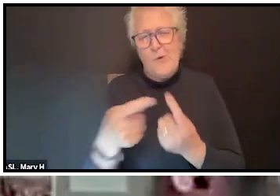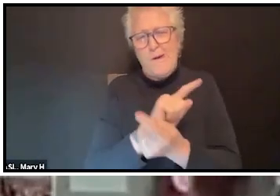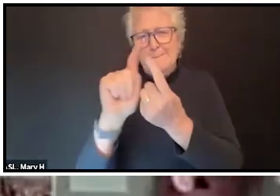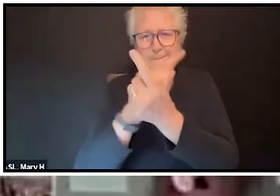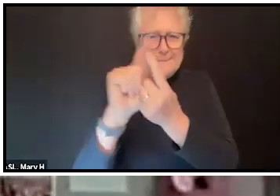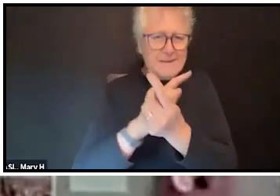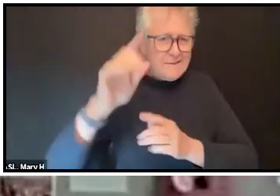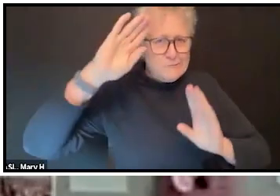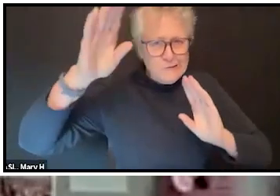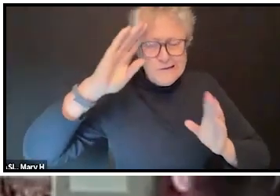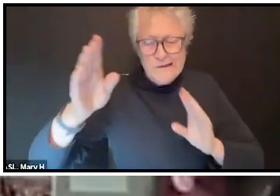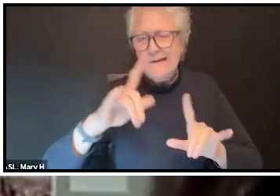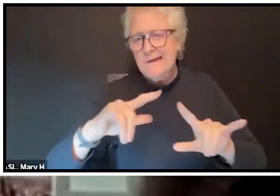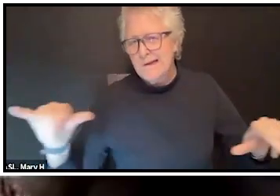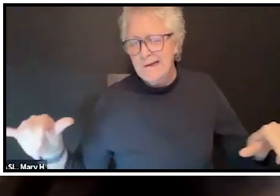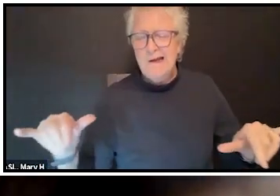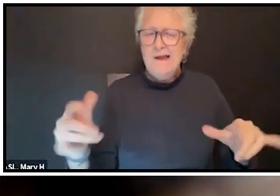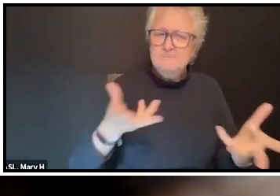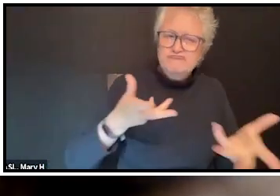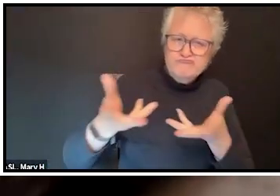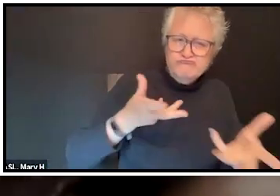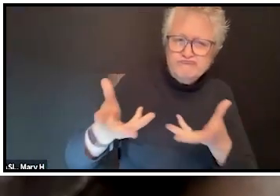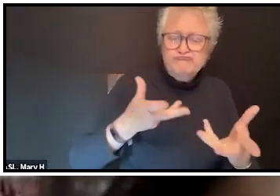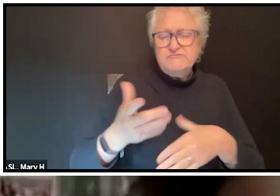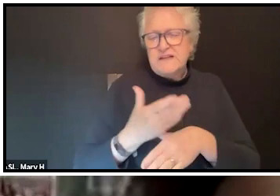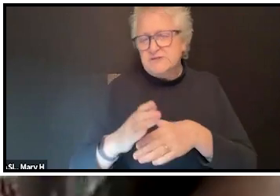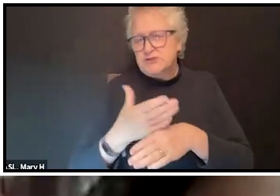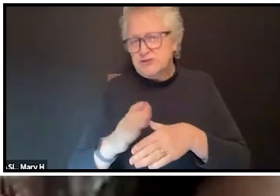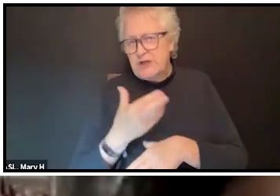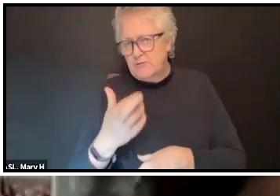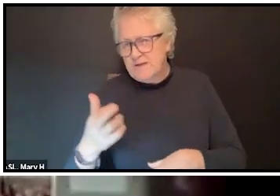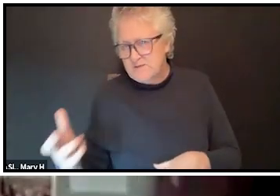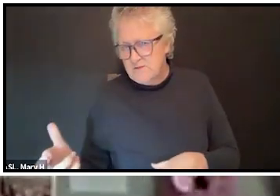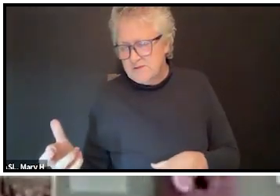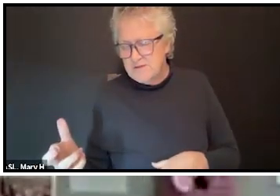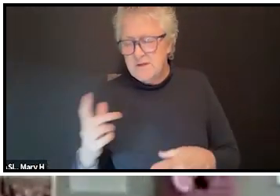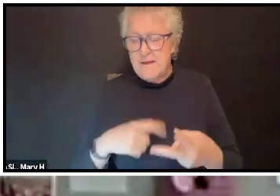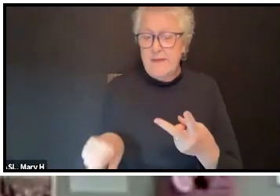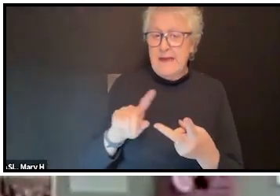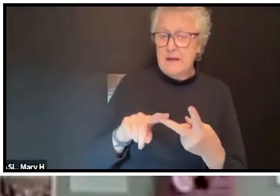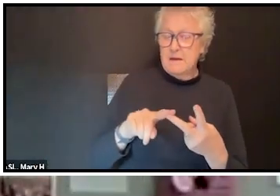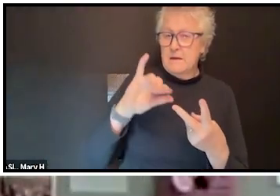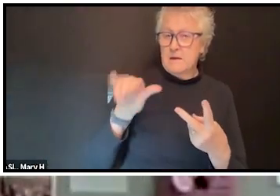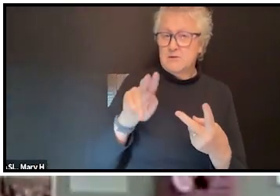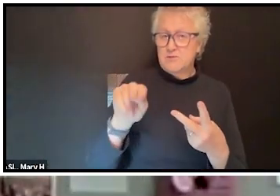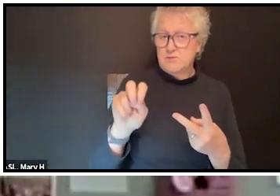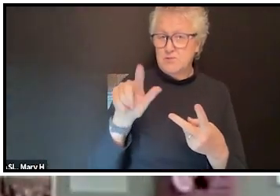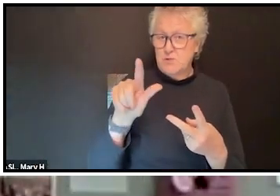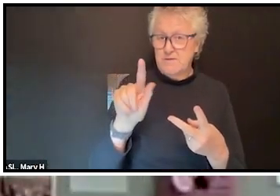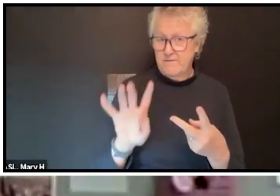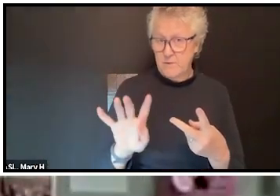to socialize, connect, and share resources. And then on June 24th, we'll be